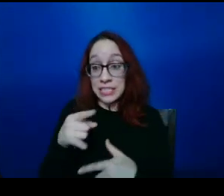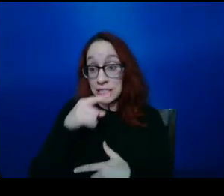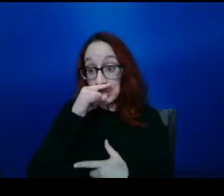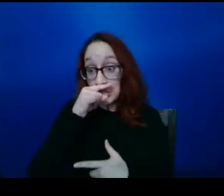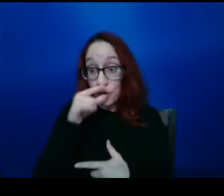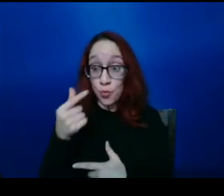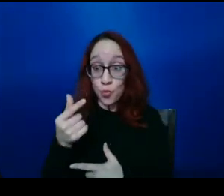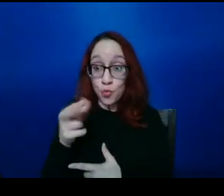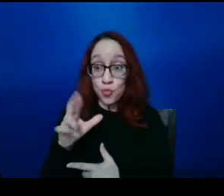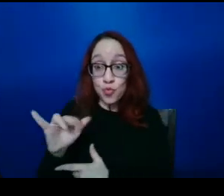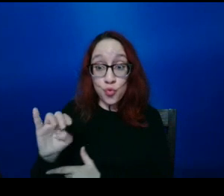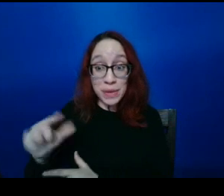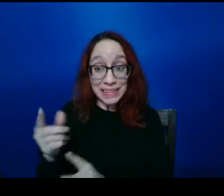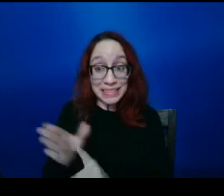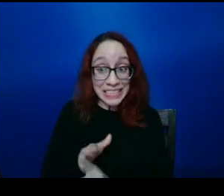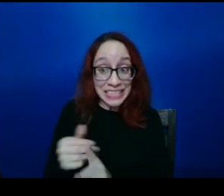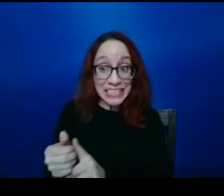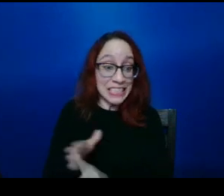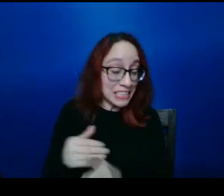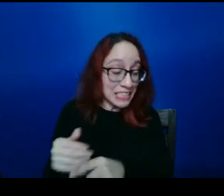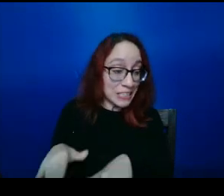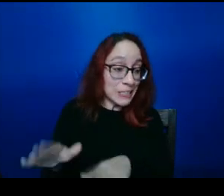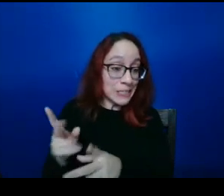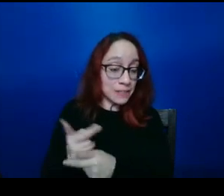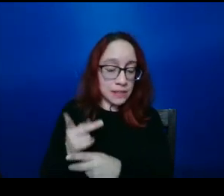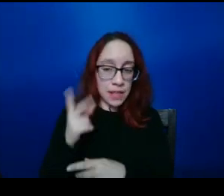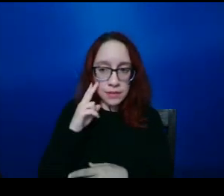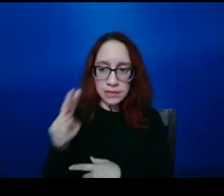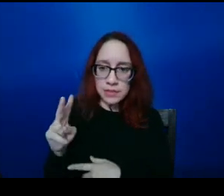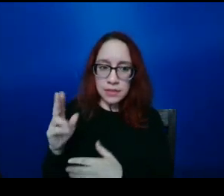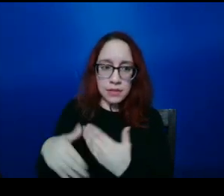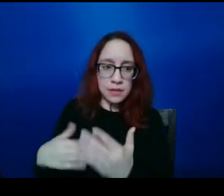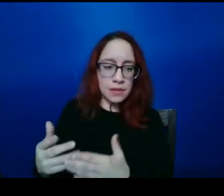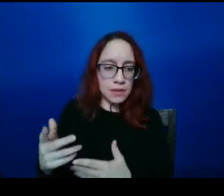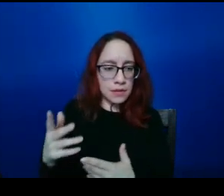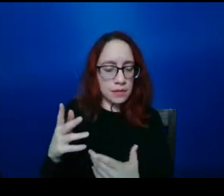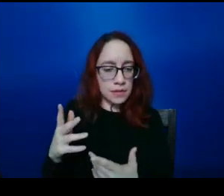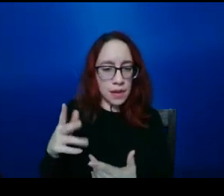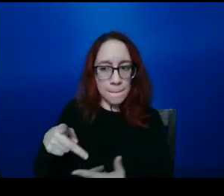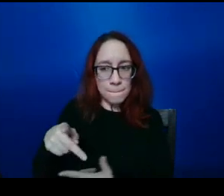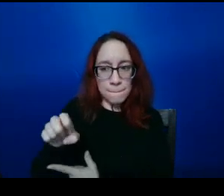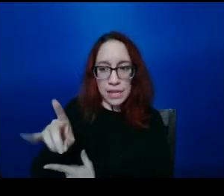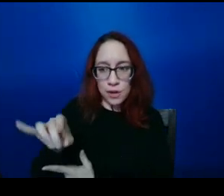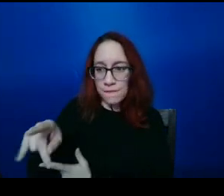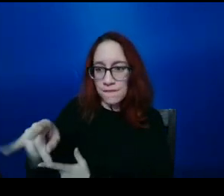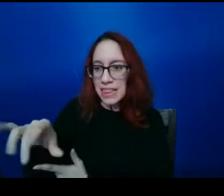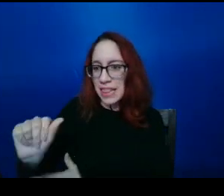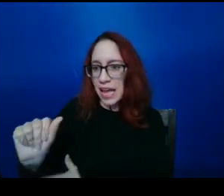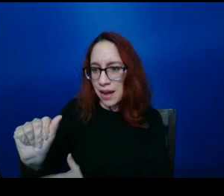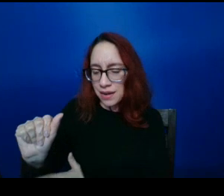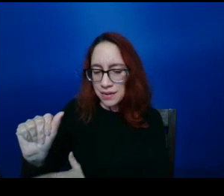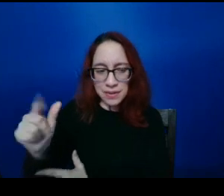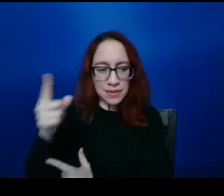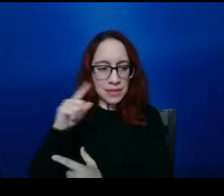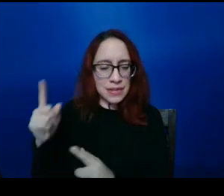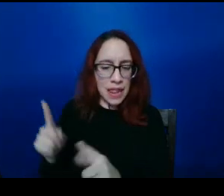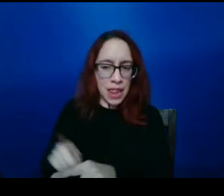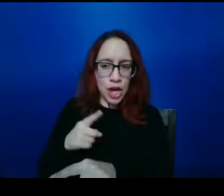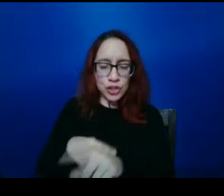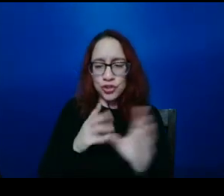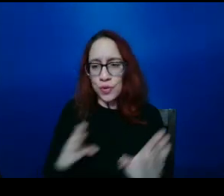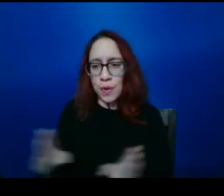it is, it's child grooming, is leading to legalization of pedophilia. Long-term plan